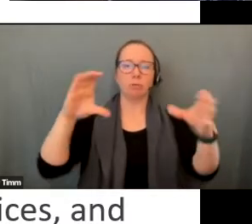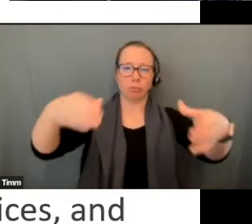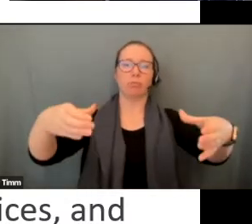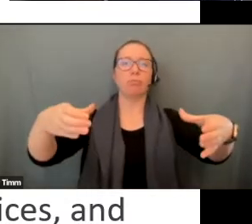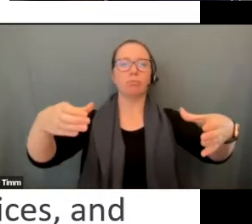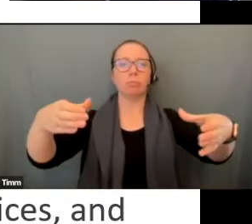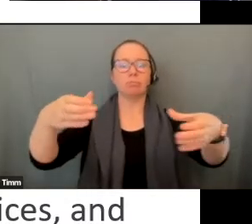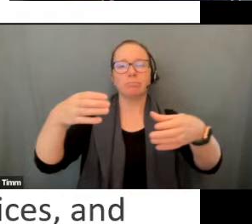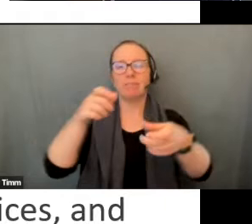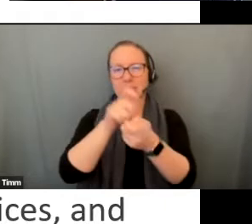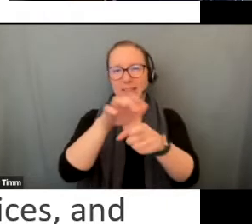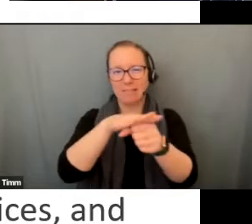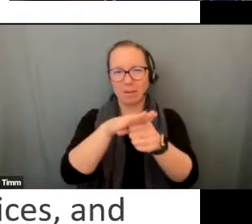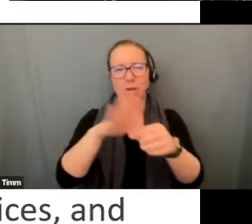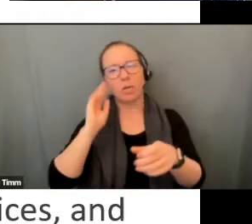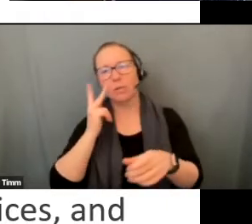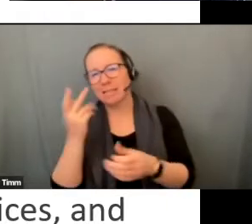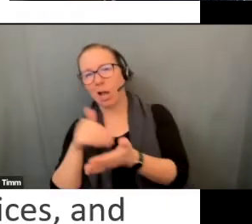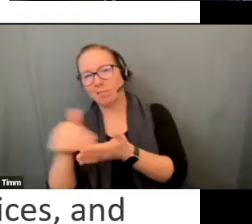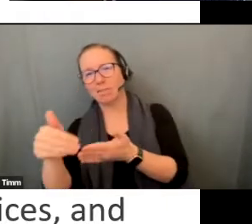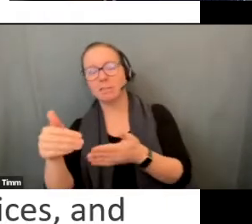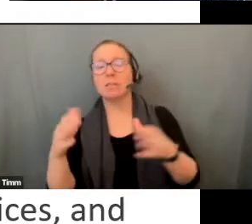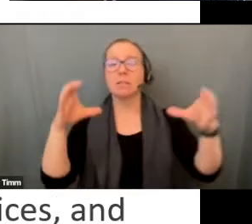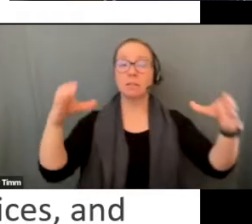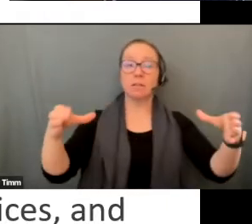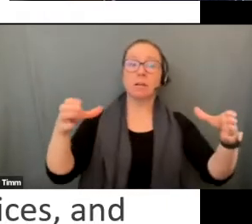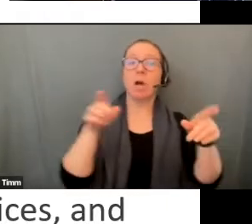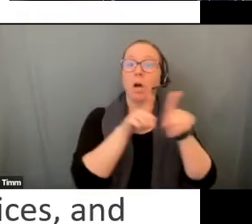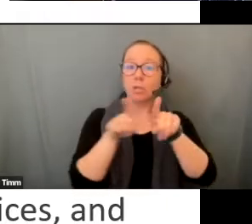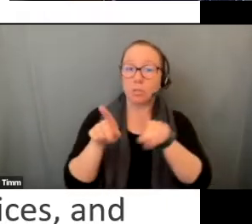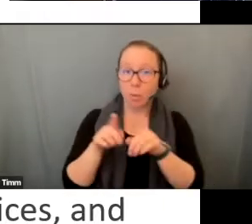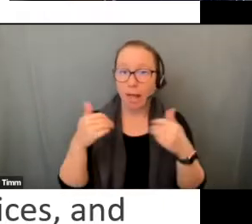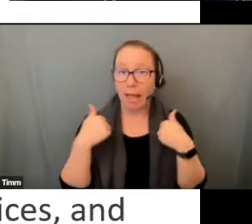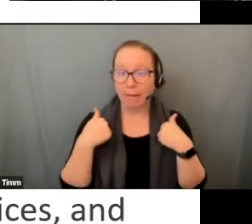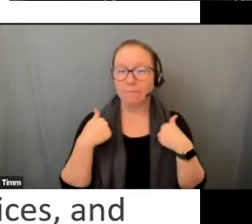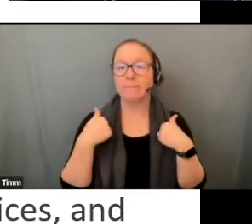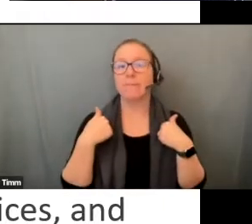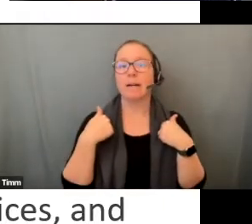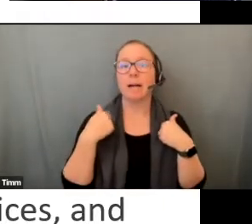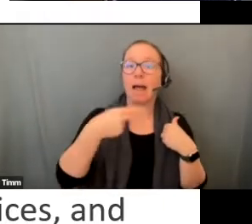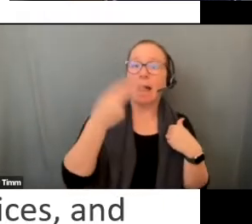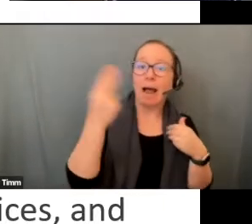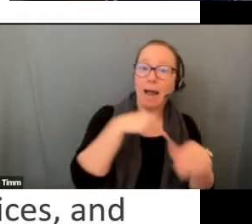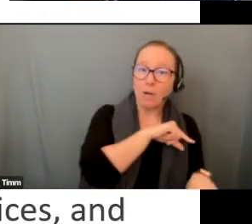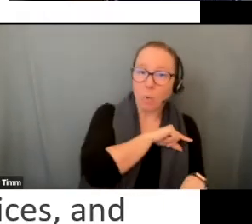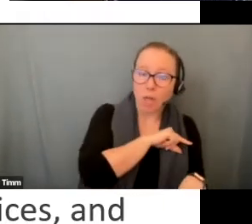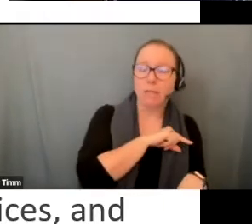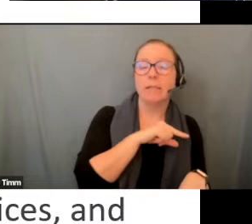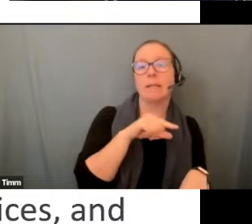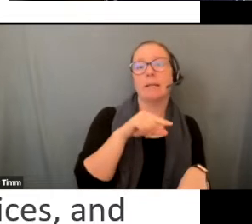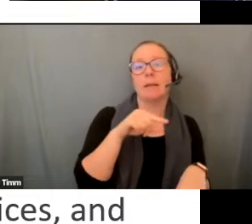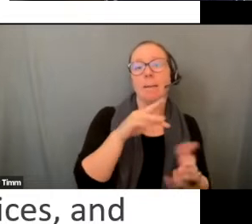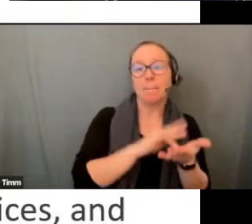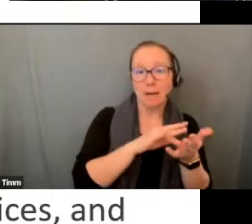up a lot as we're talking through these slides. Additionally, there is an integration of high-quality medical care, mental health,